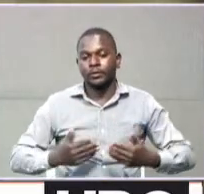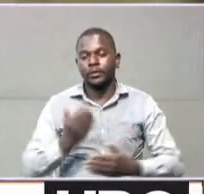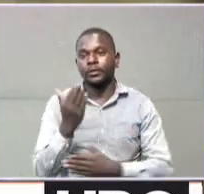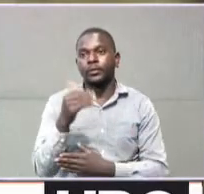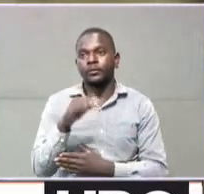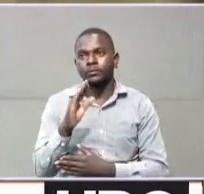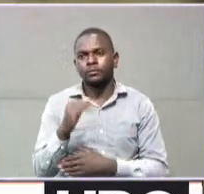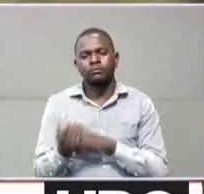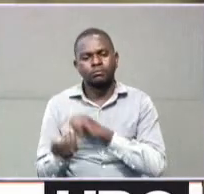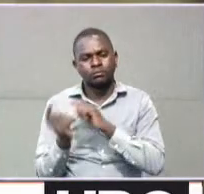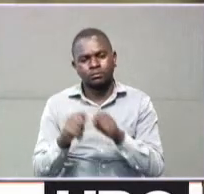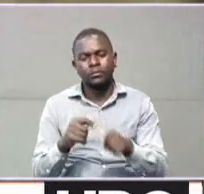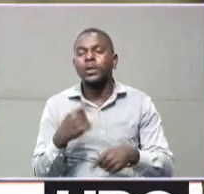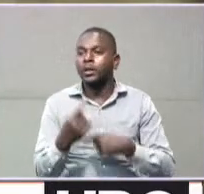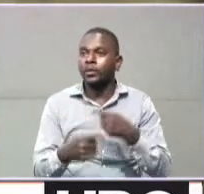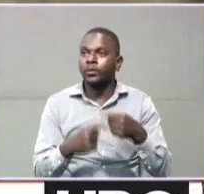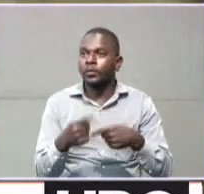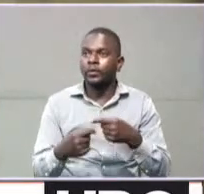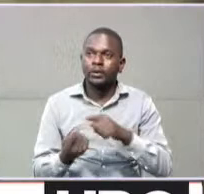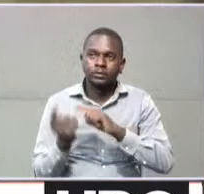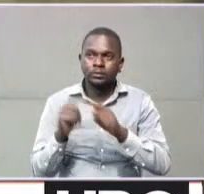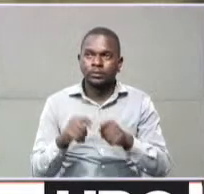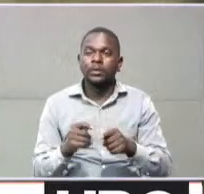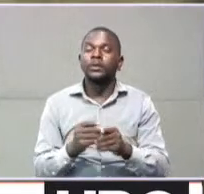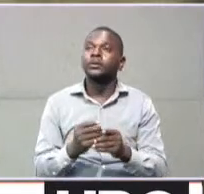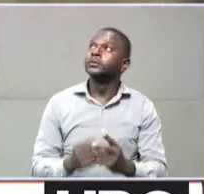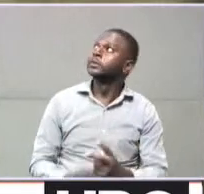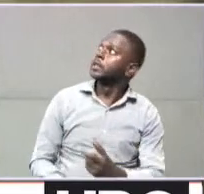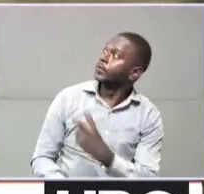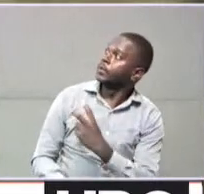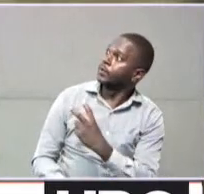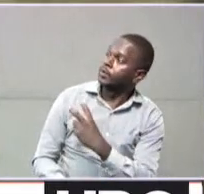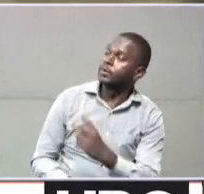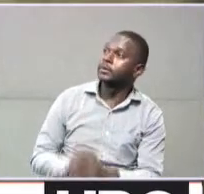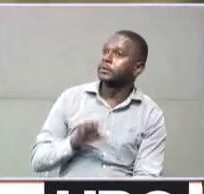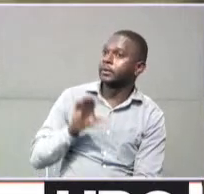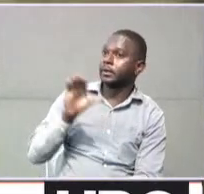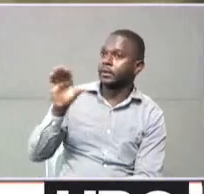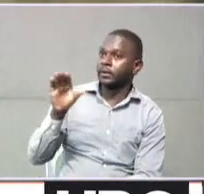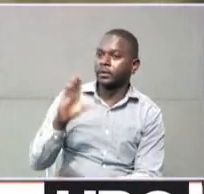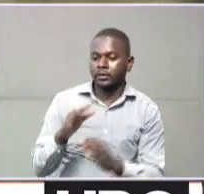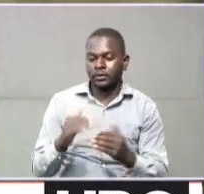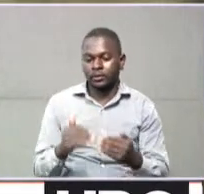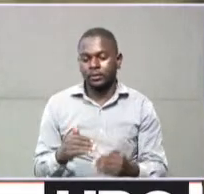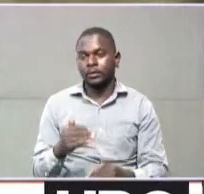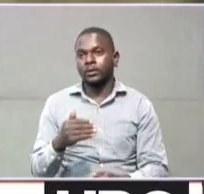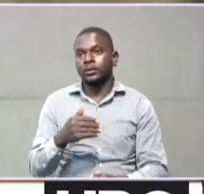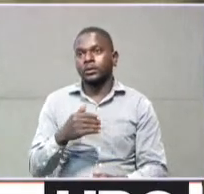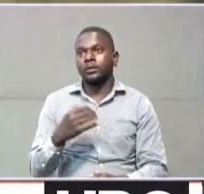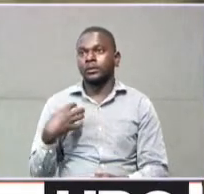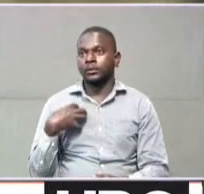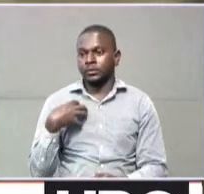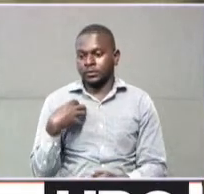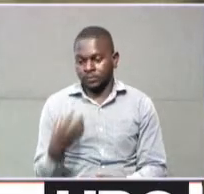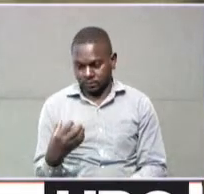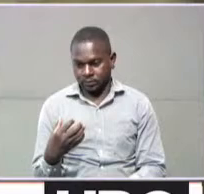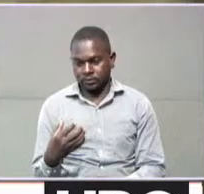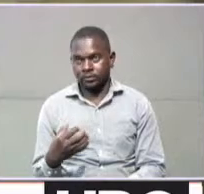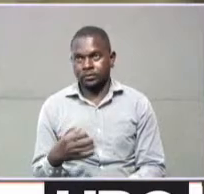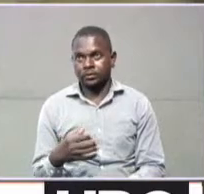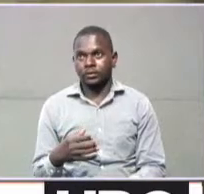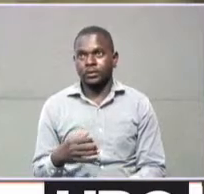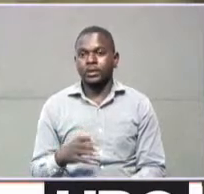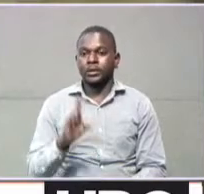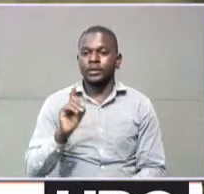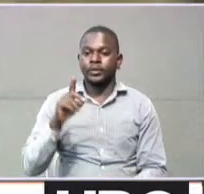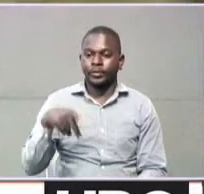you continue coming our colleagues in the public garden this afternoon we have a delegation from the leadership of the democratic